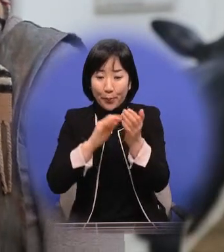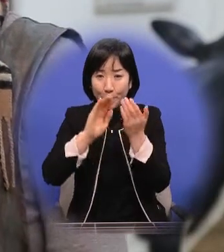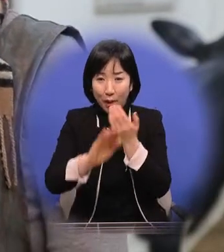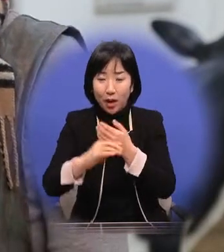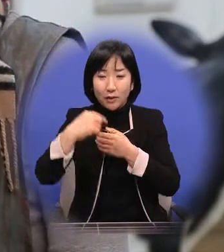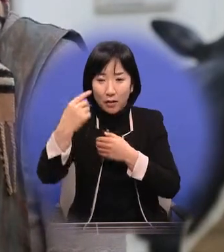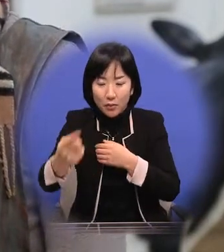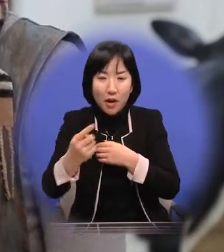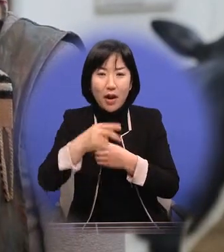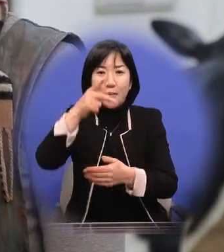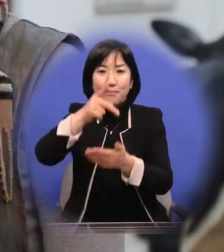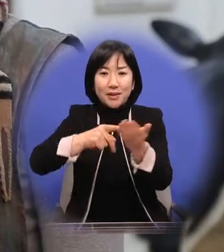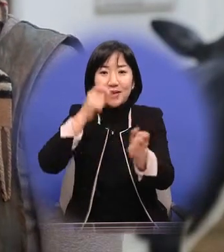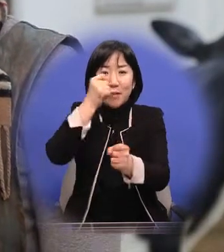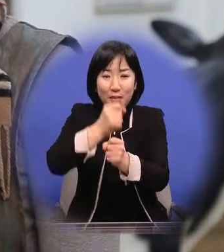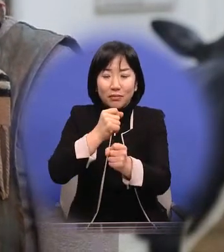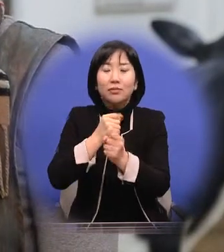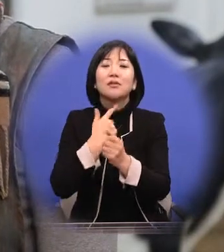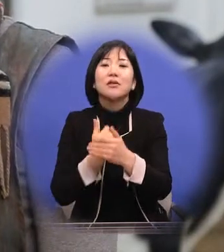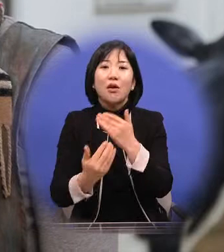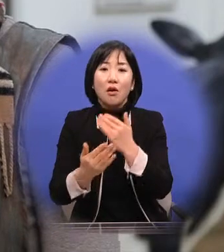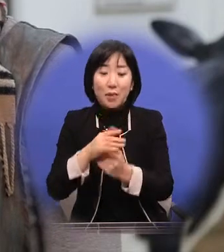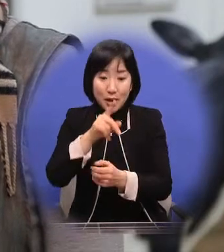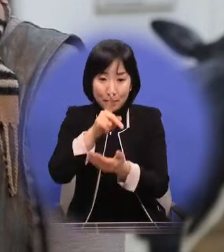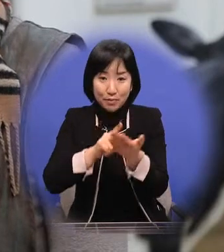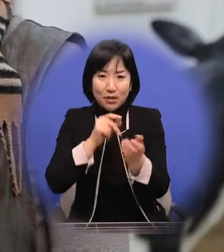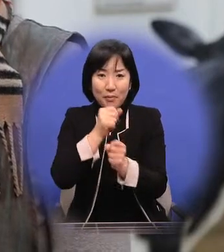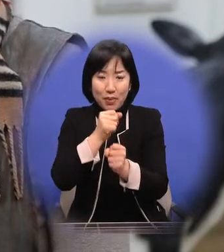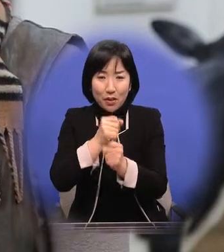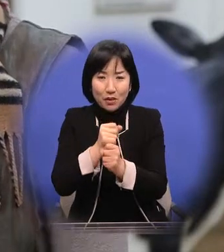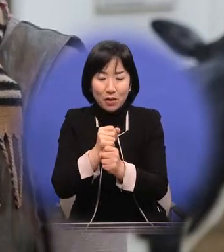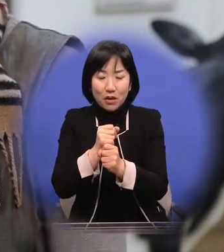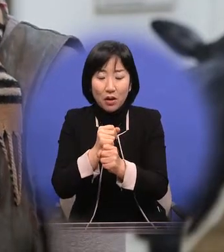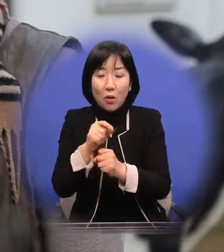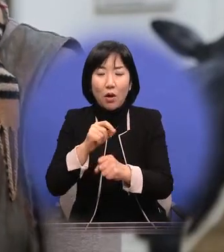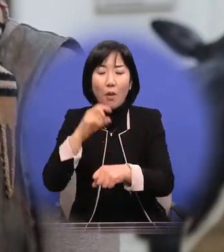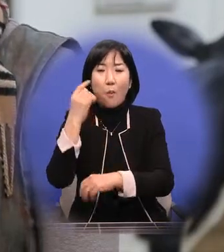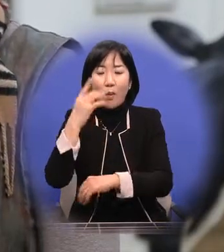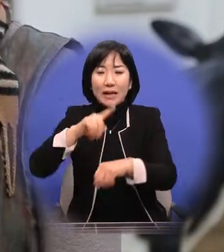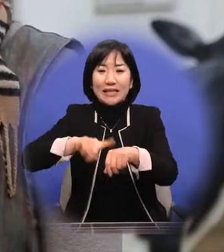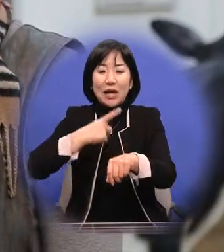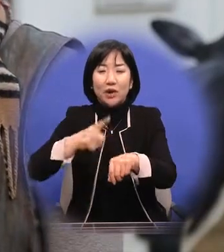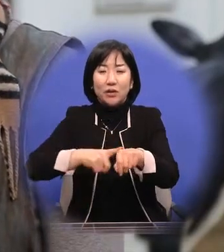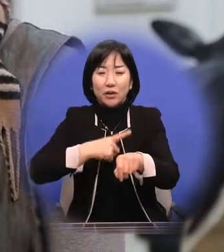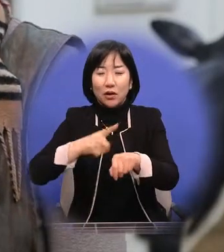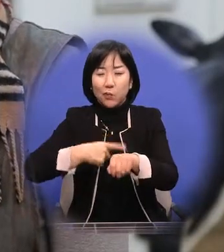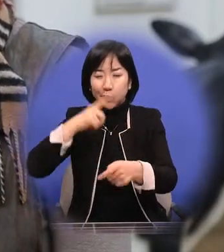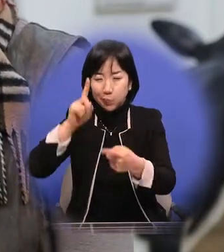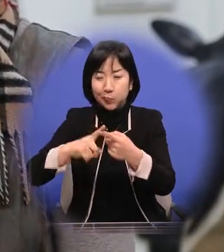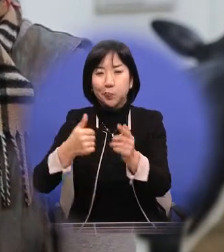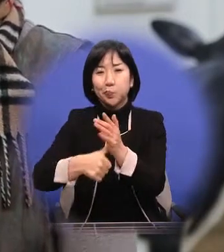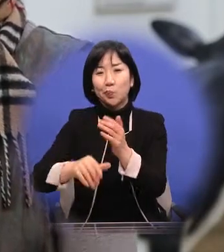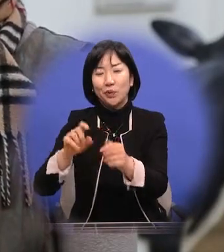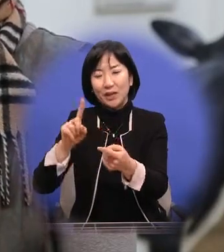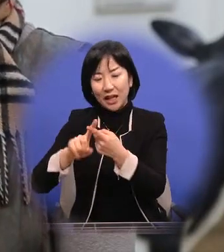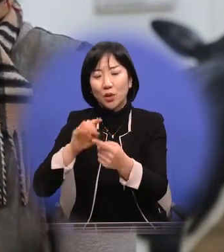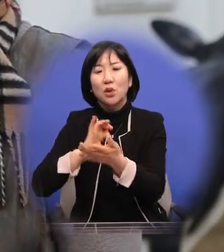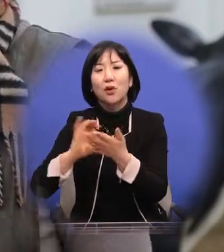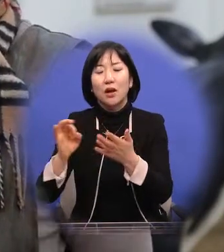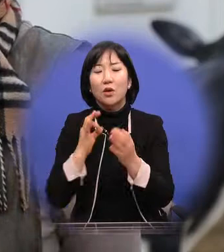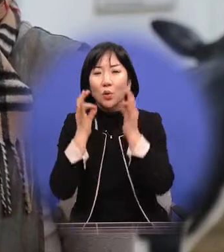to pizza. Pizza is to to ingredients.